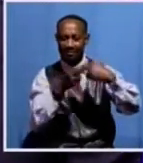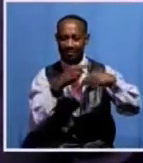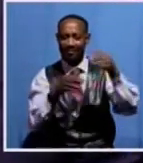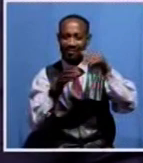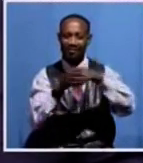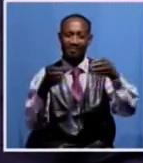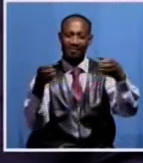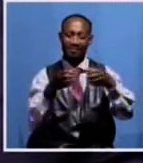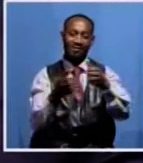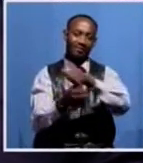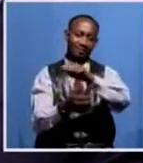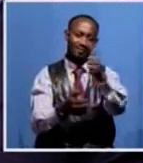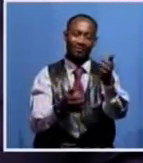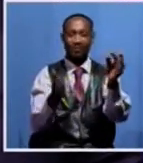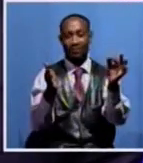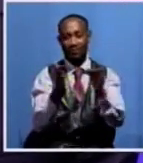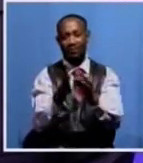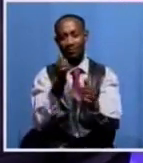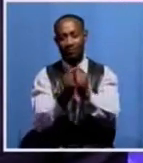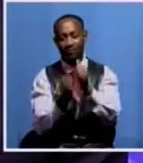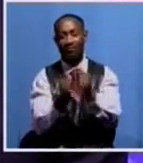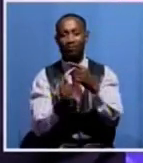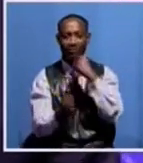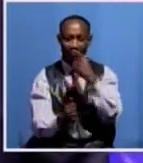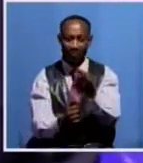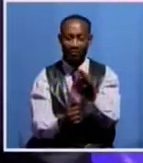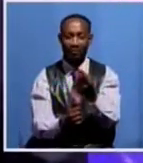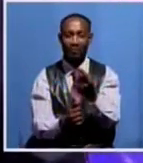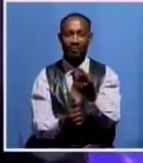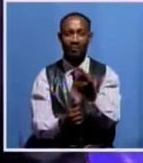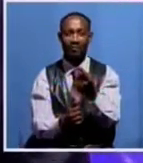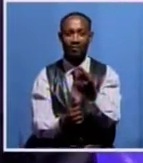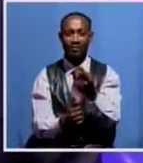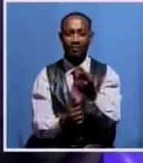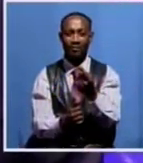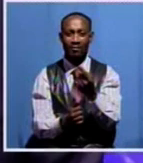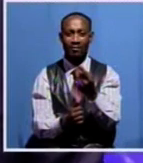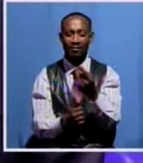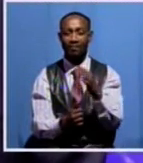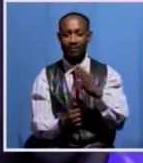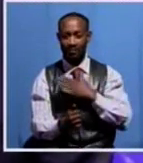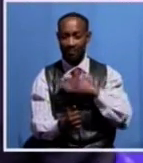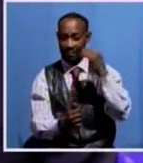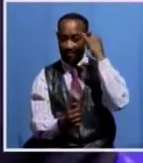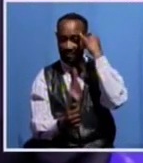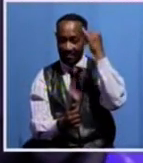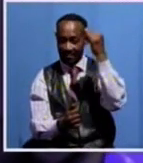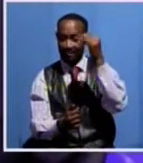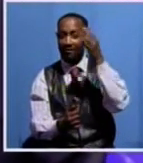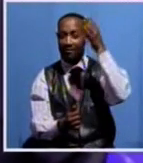also another rider to this, which I think I haven't quite mentioned, which is that our view also is that going forward, we